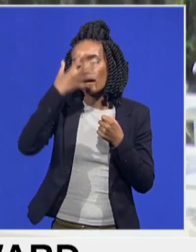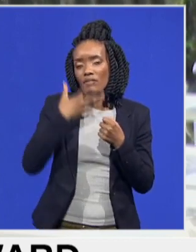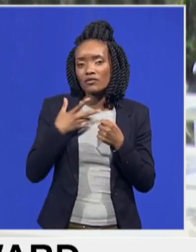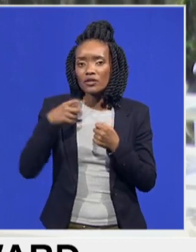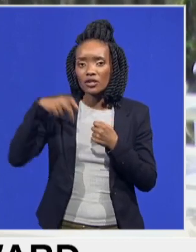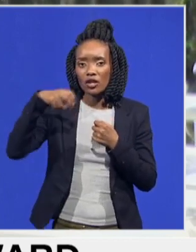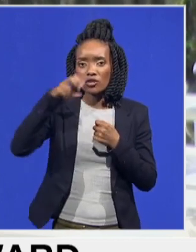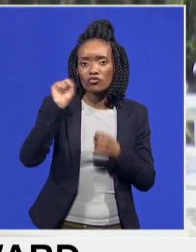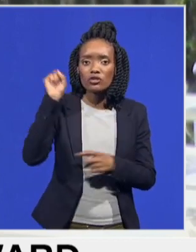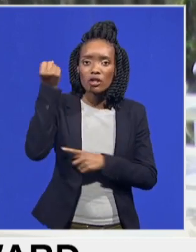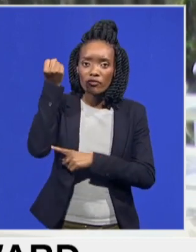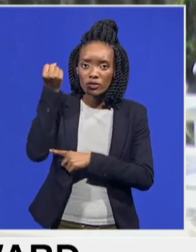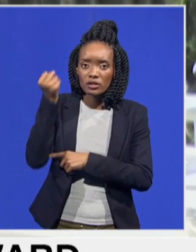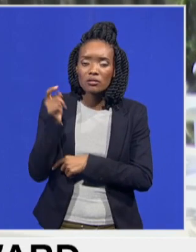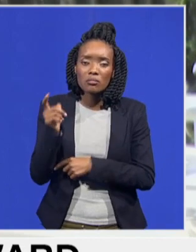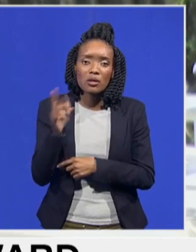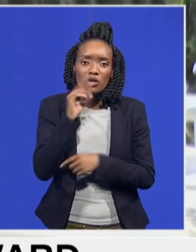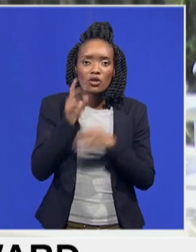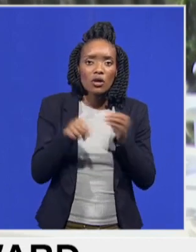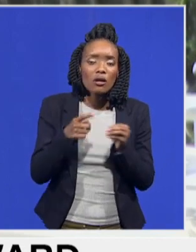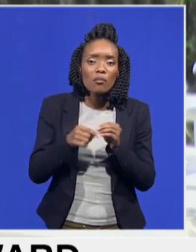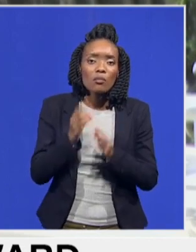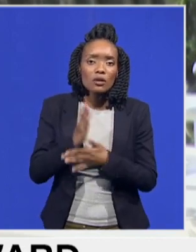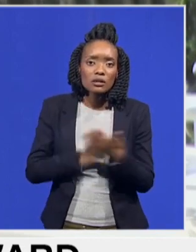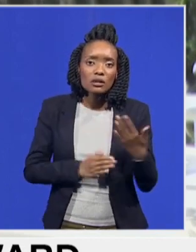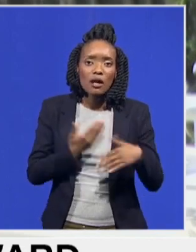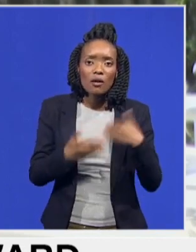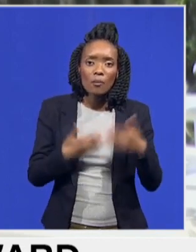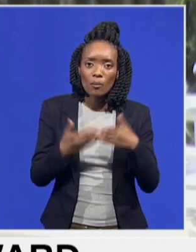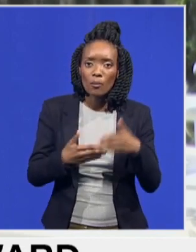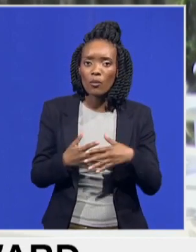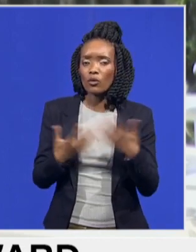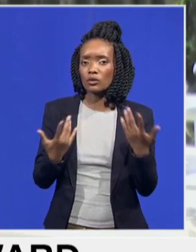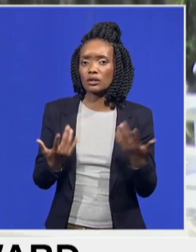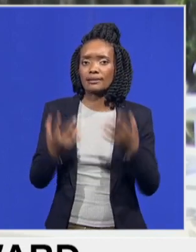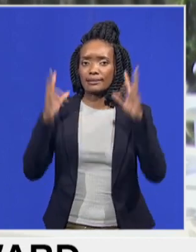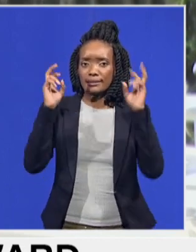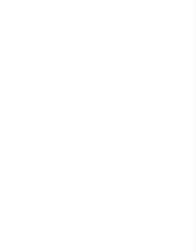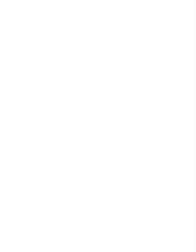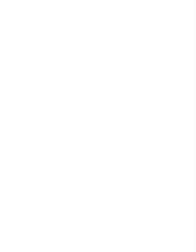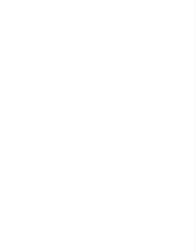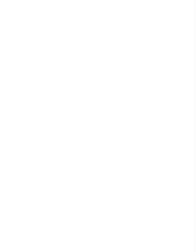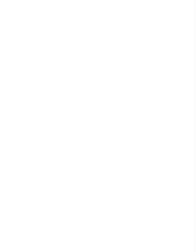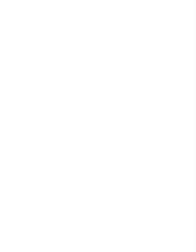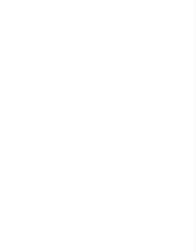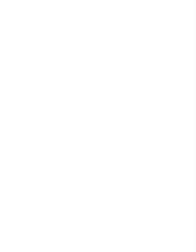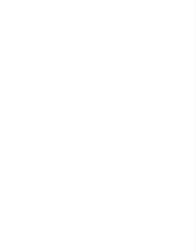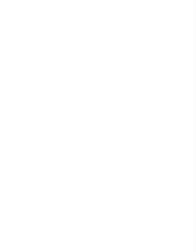some of the processes and the issue of that e-visa.